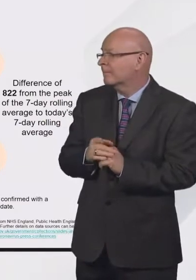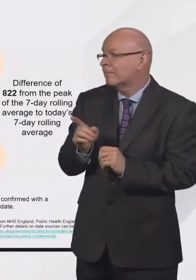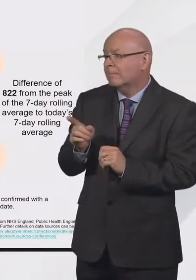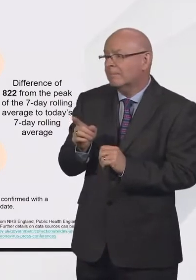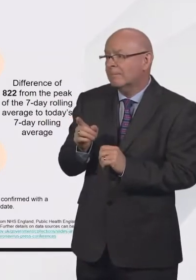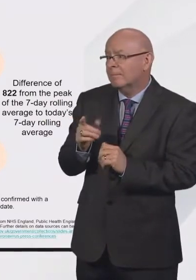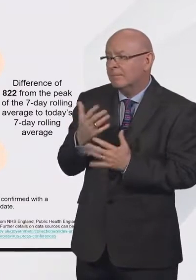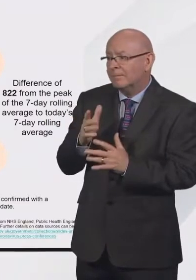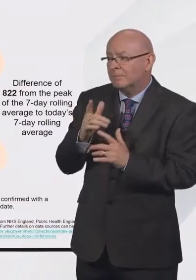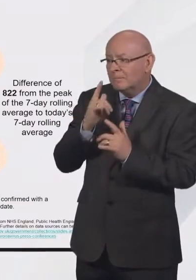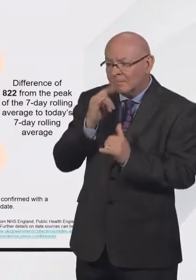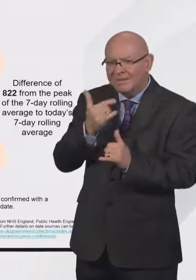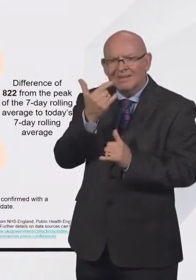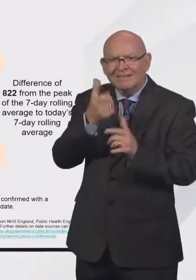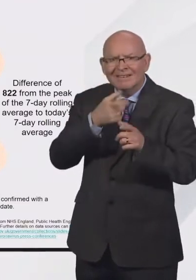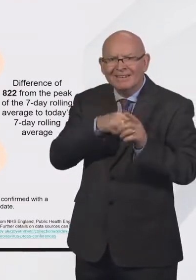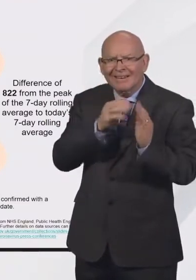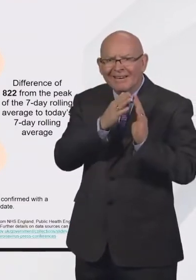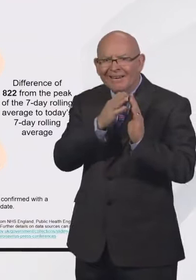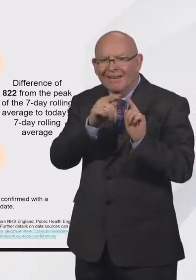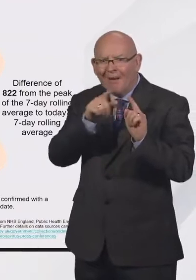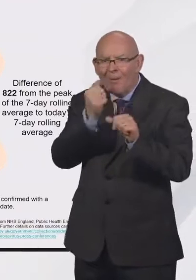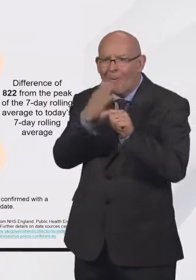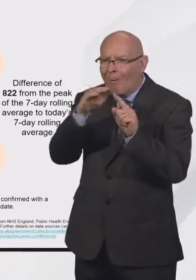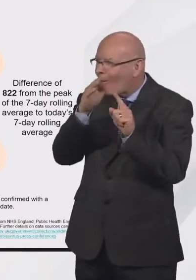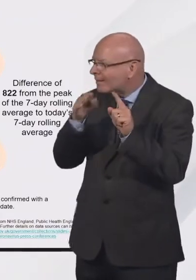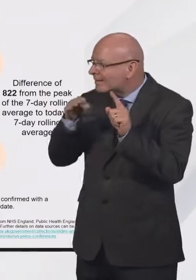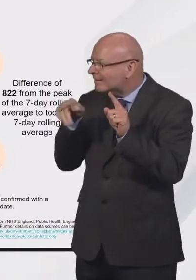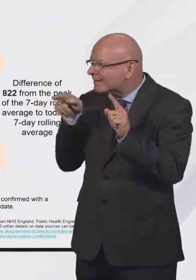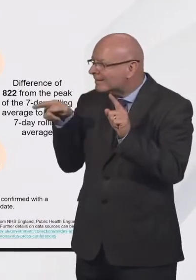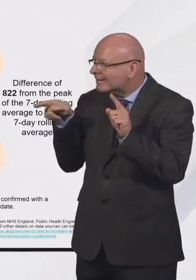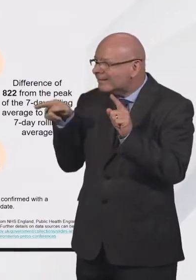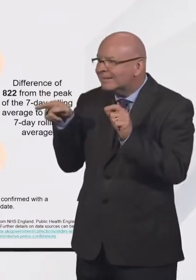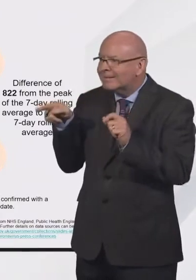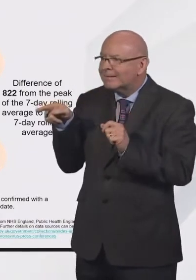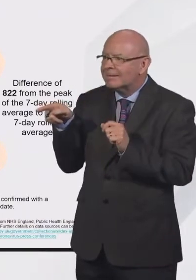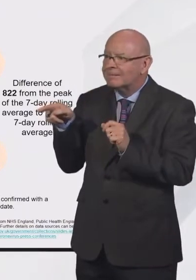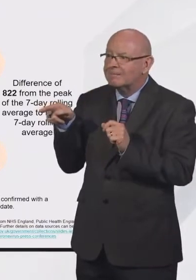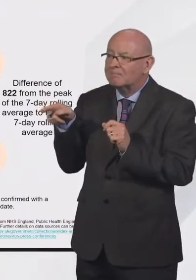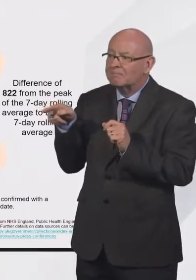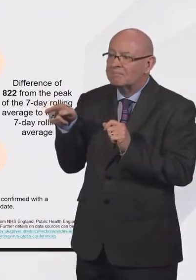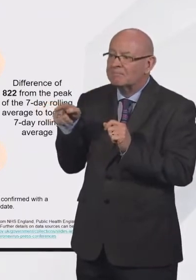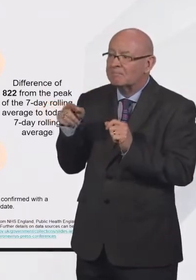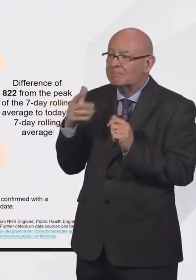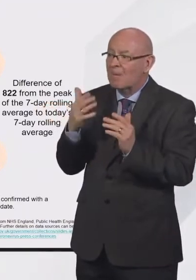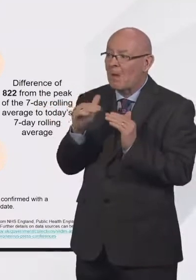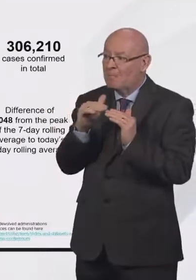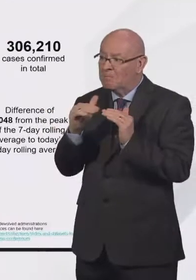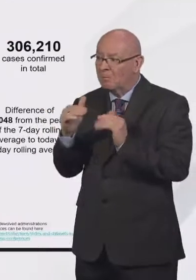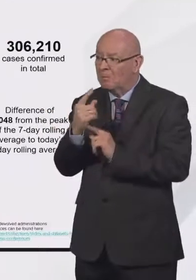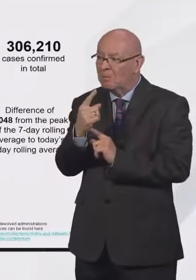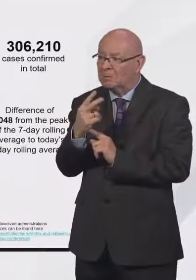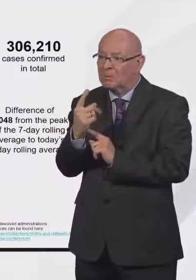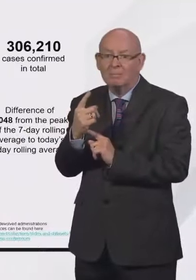of 943 on the 14th of April. The second test, therefore, is still being met. Next slide, please.